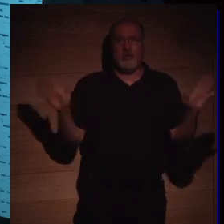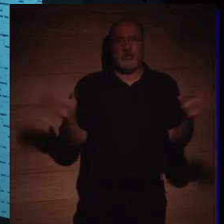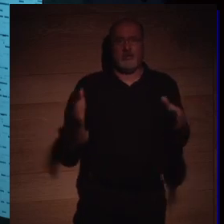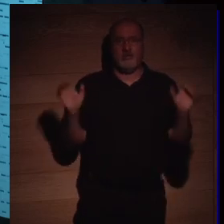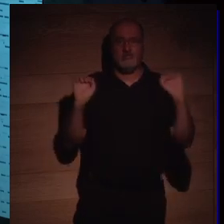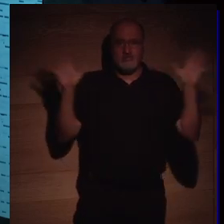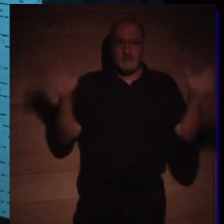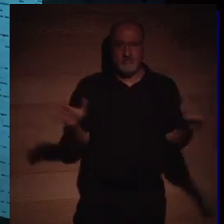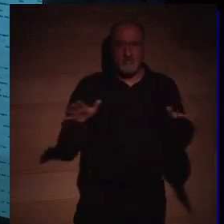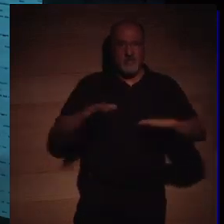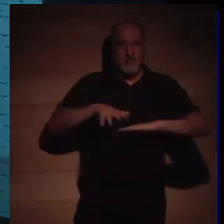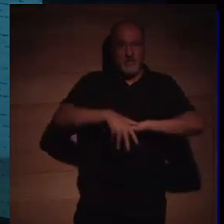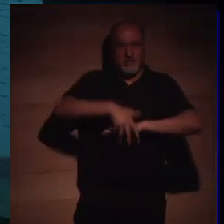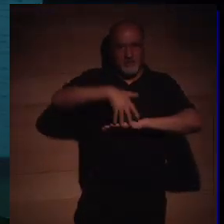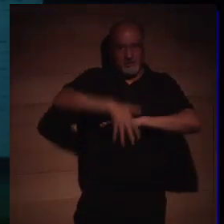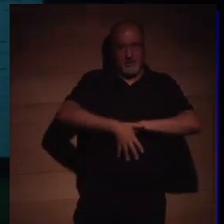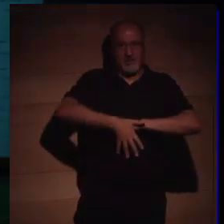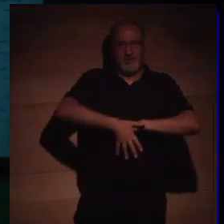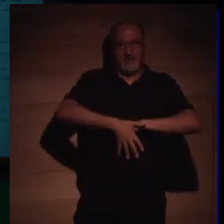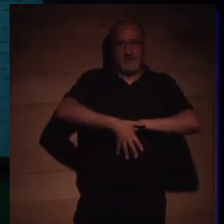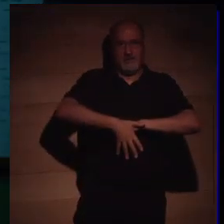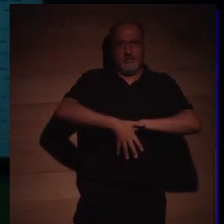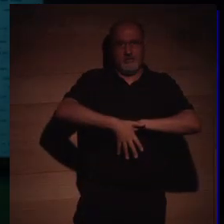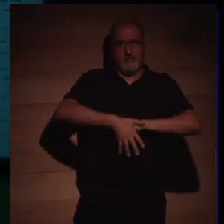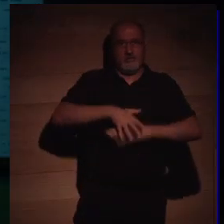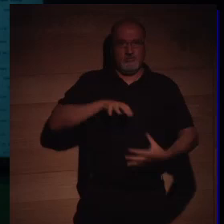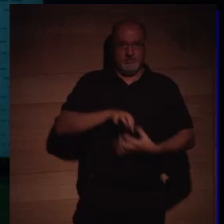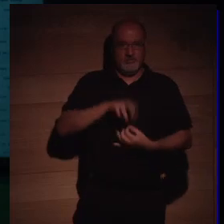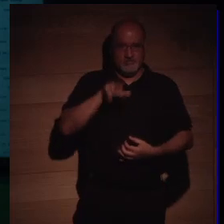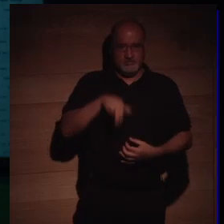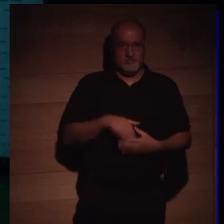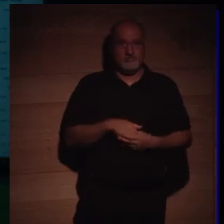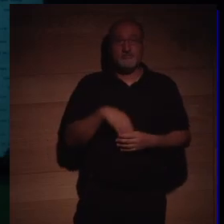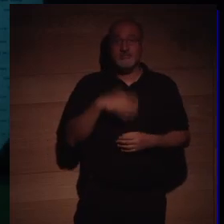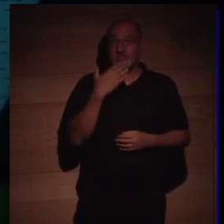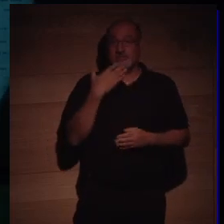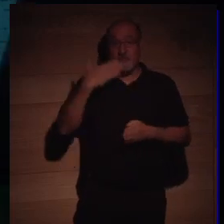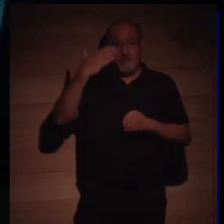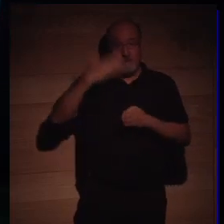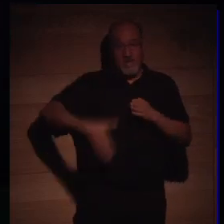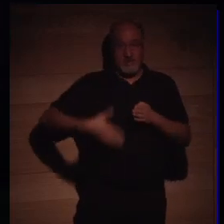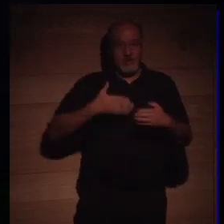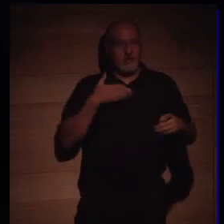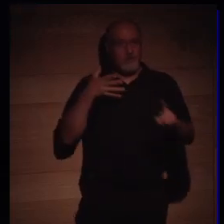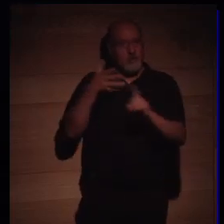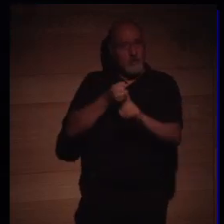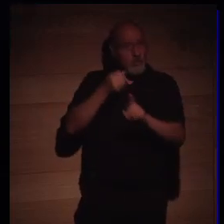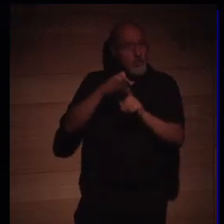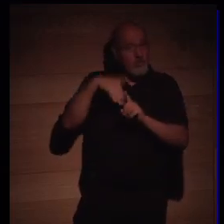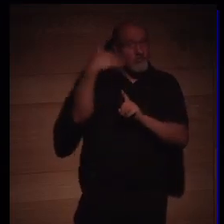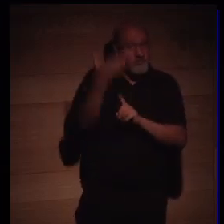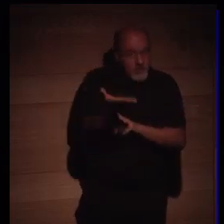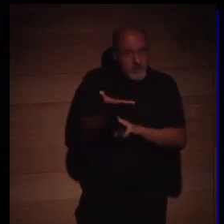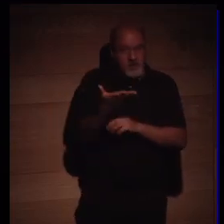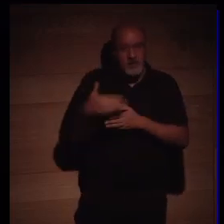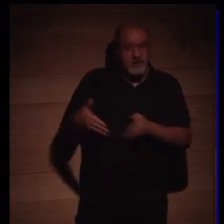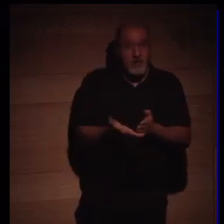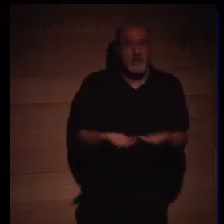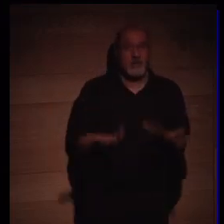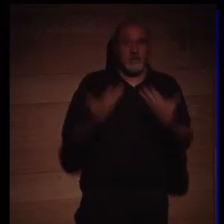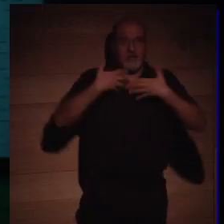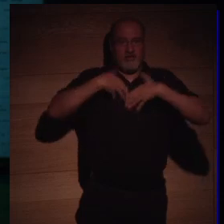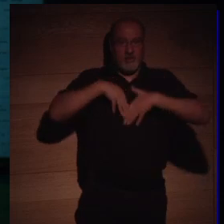Because if the goal is not out, if the path is inward, what else is lost in space-time? And if